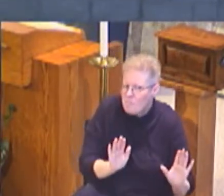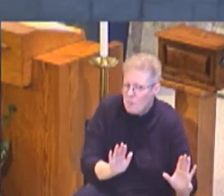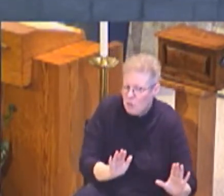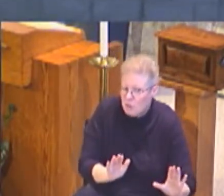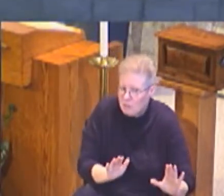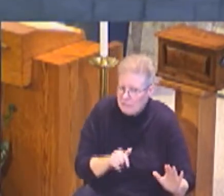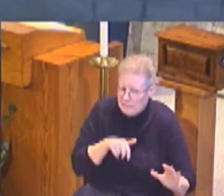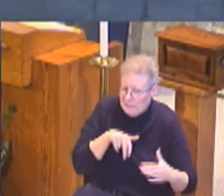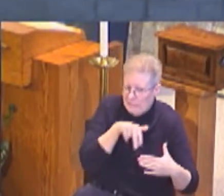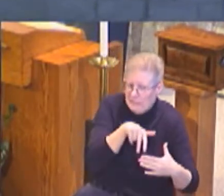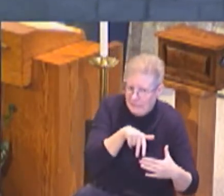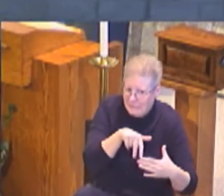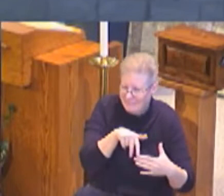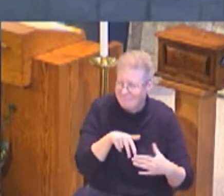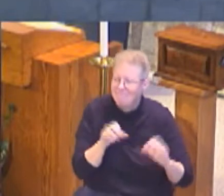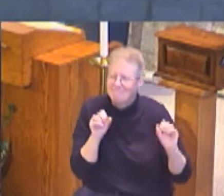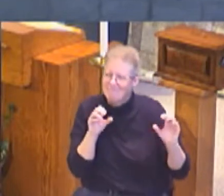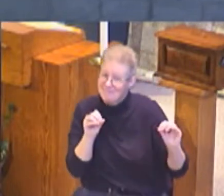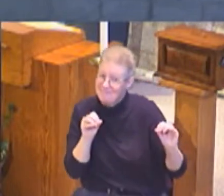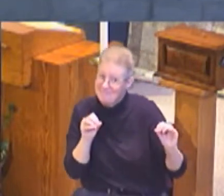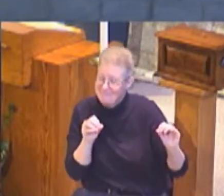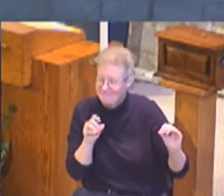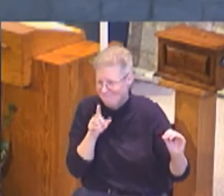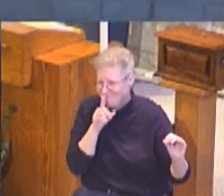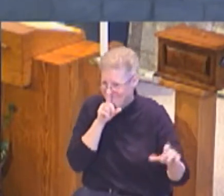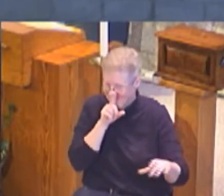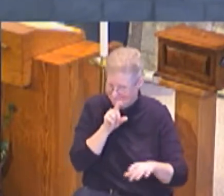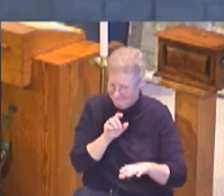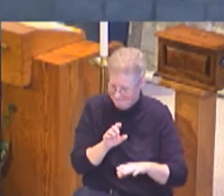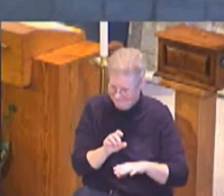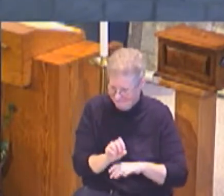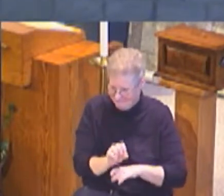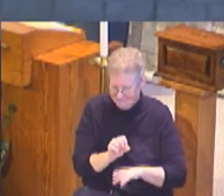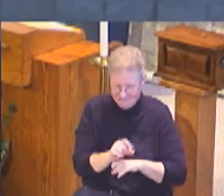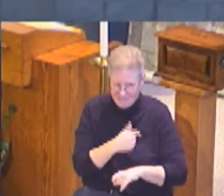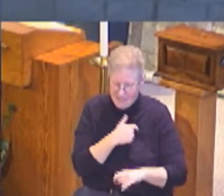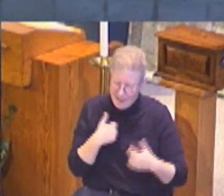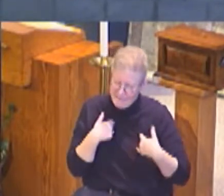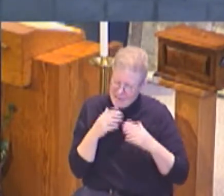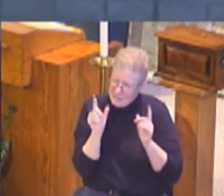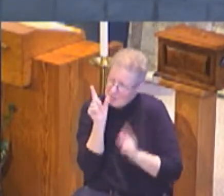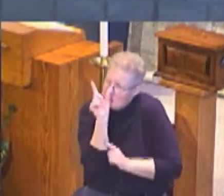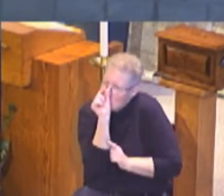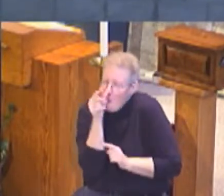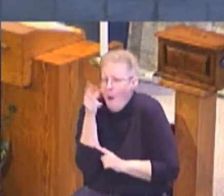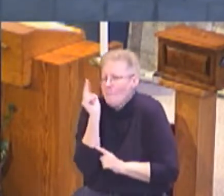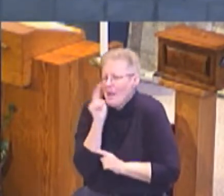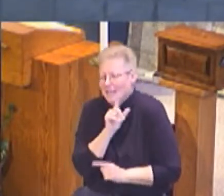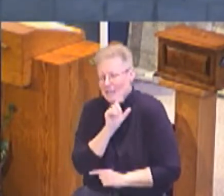So it's true, I have a tiny little Vikings logo here.